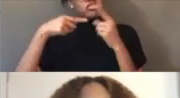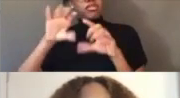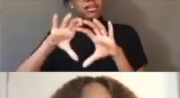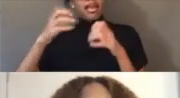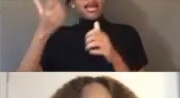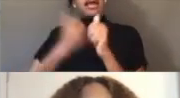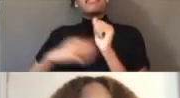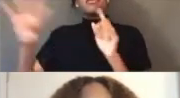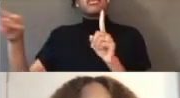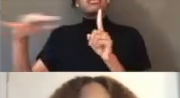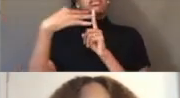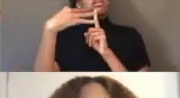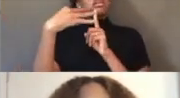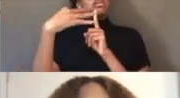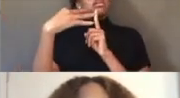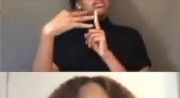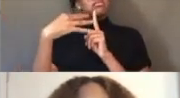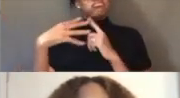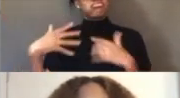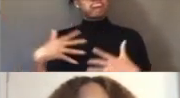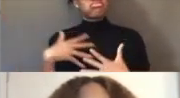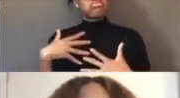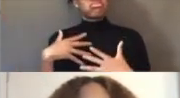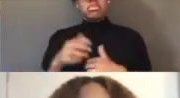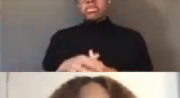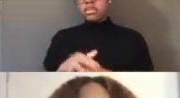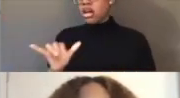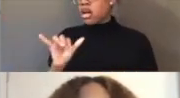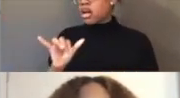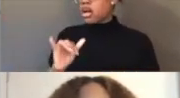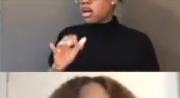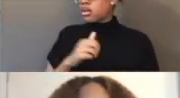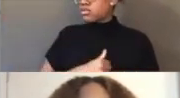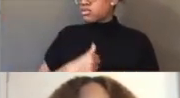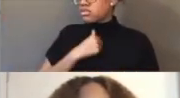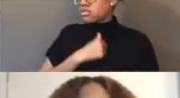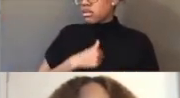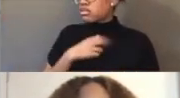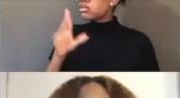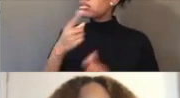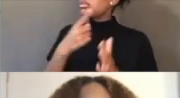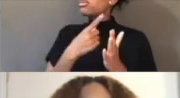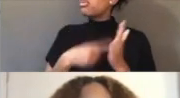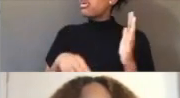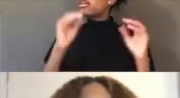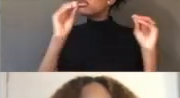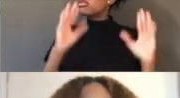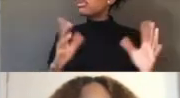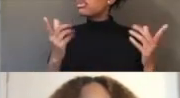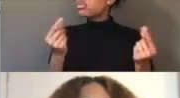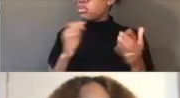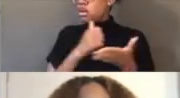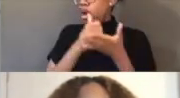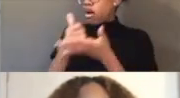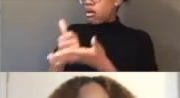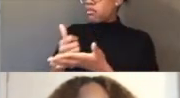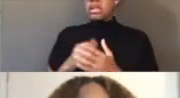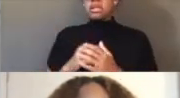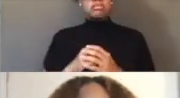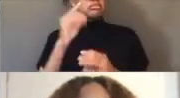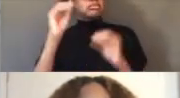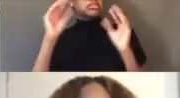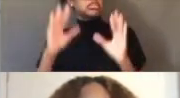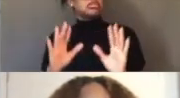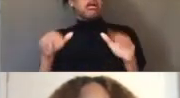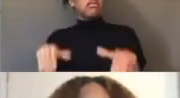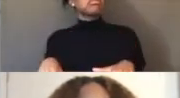What did she say? Nothing. Did anybody say anything to you? No, they just stared at me. I didn't